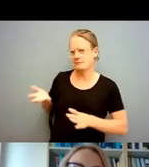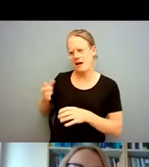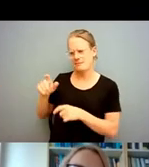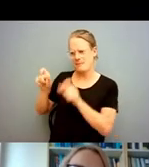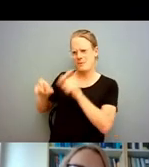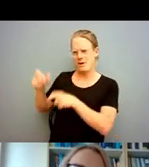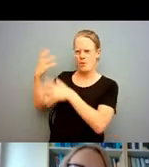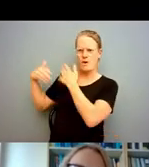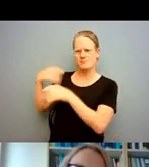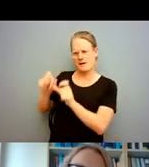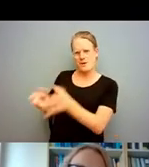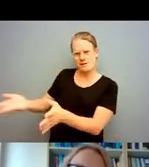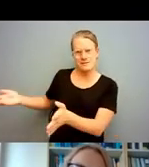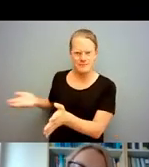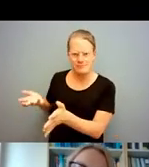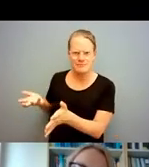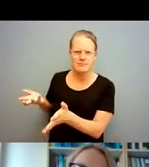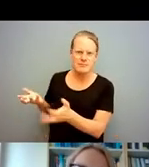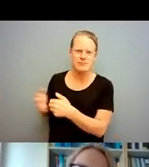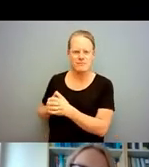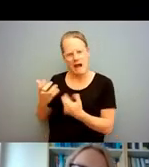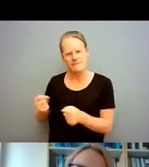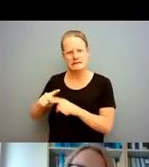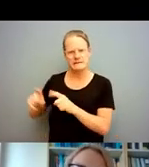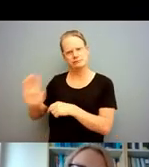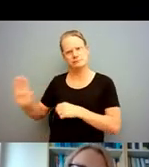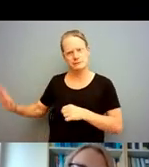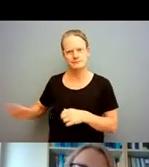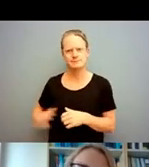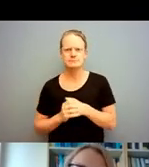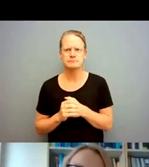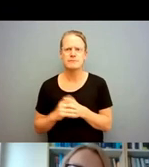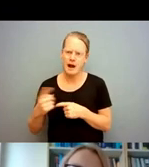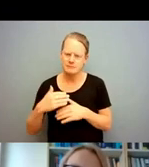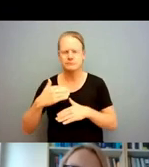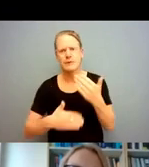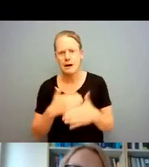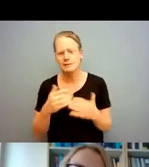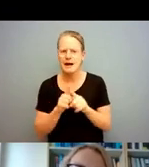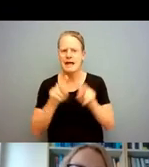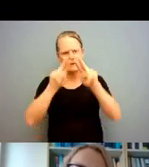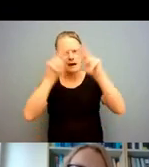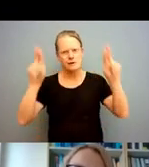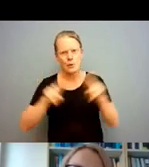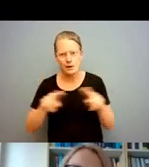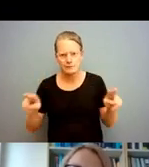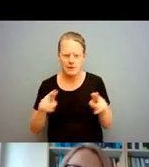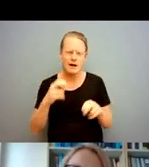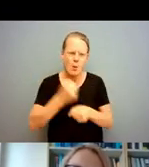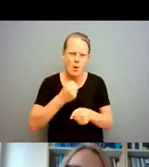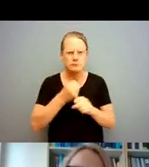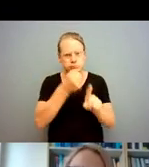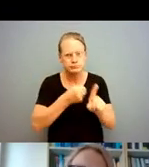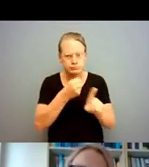Since that, it has been an international movement of Indigenous peoples organizations,